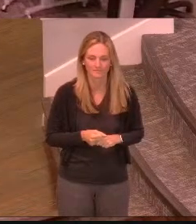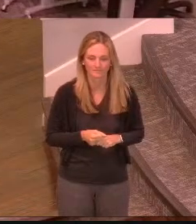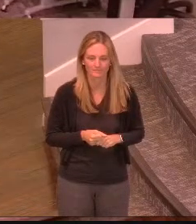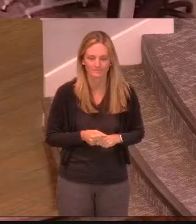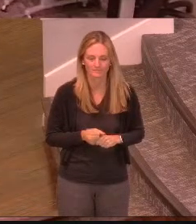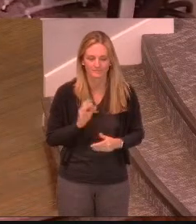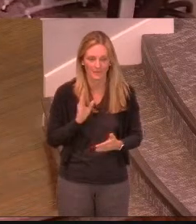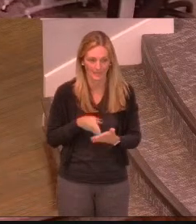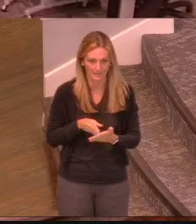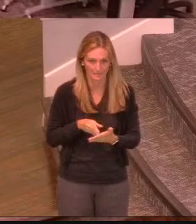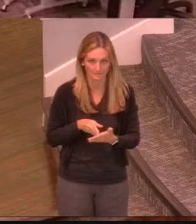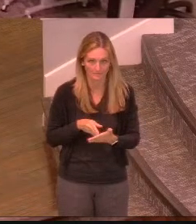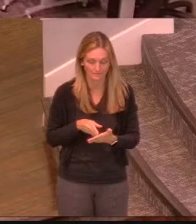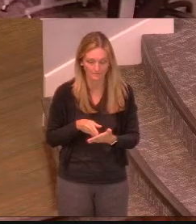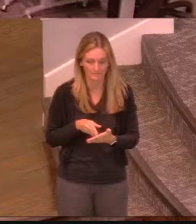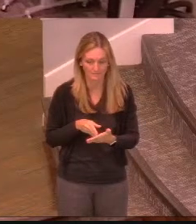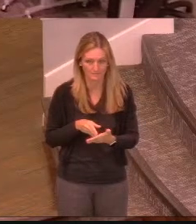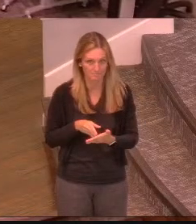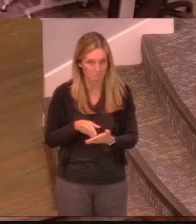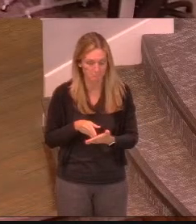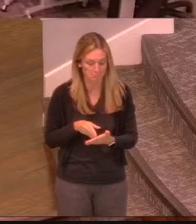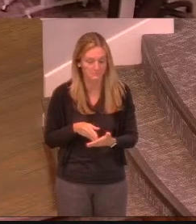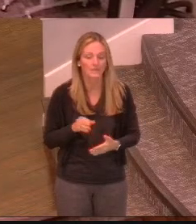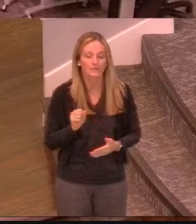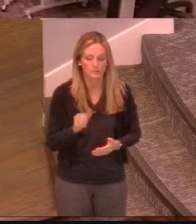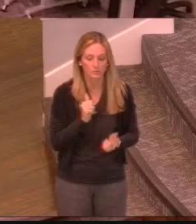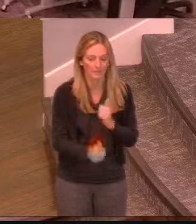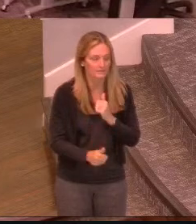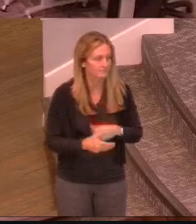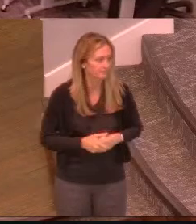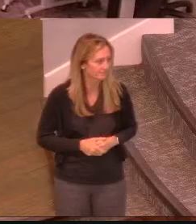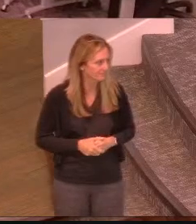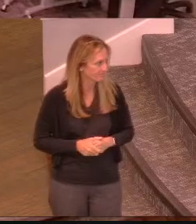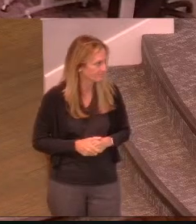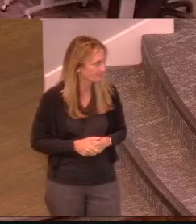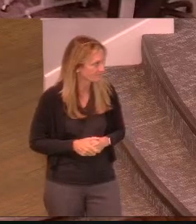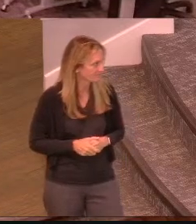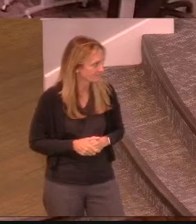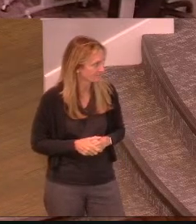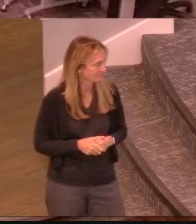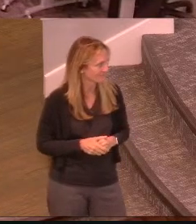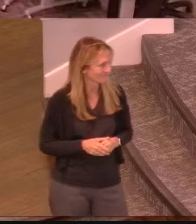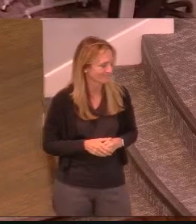opposed? All right, that motion carries unanimously. Awesome, thank you.